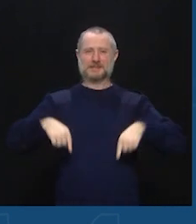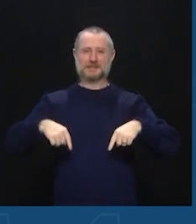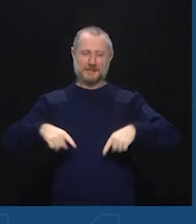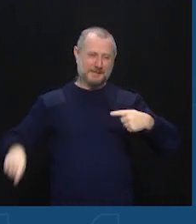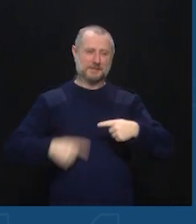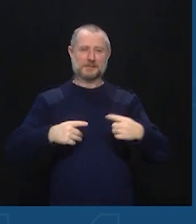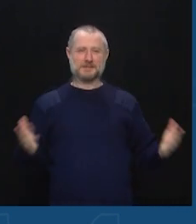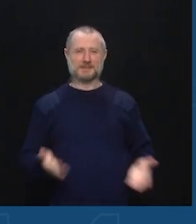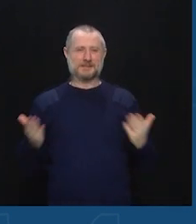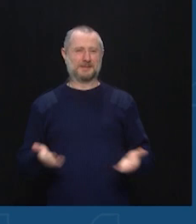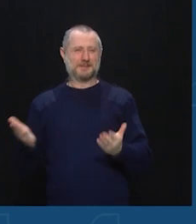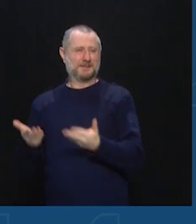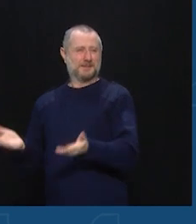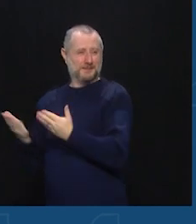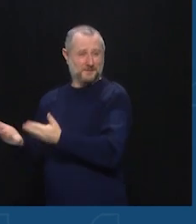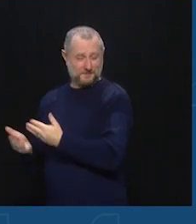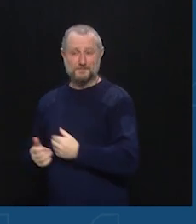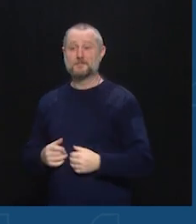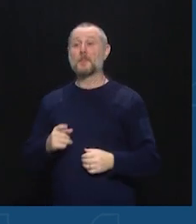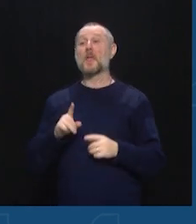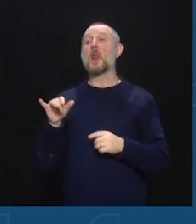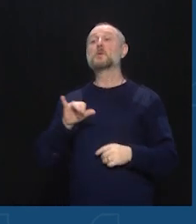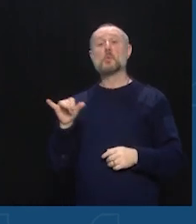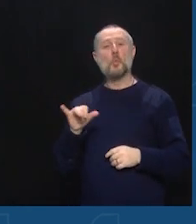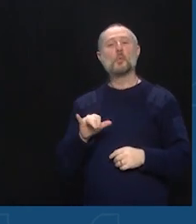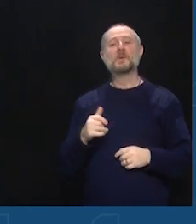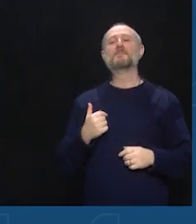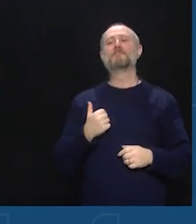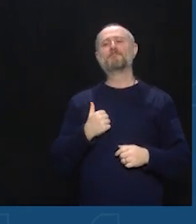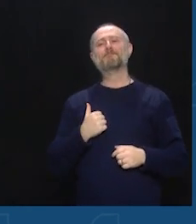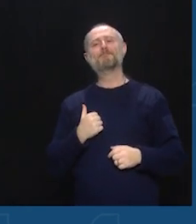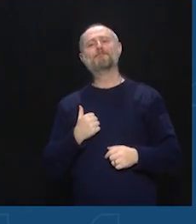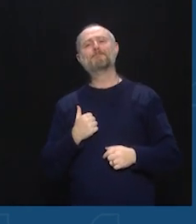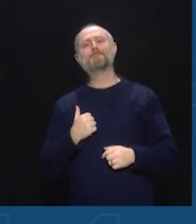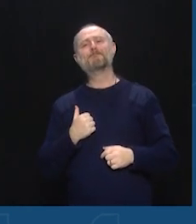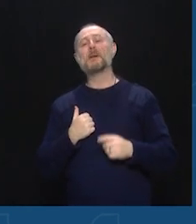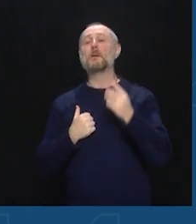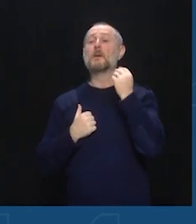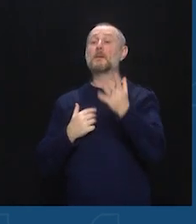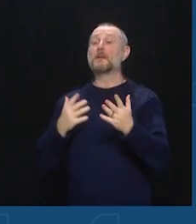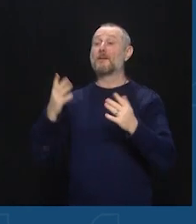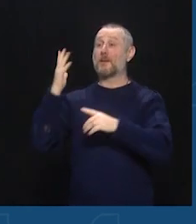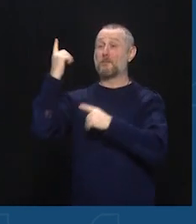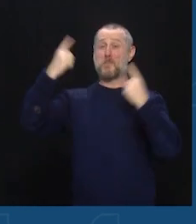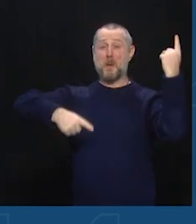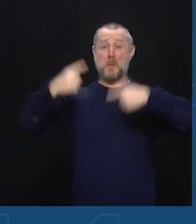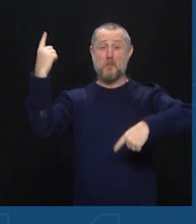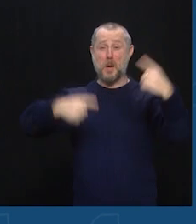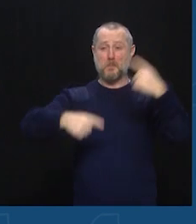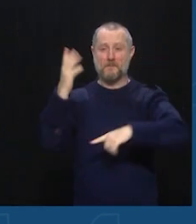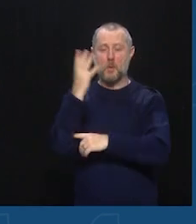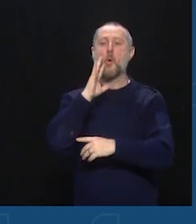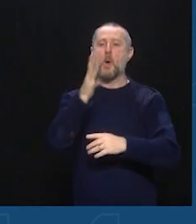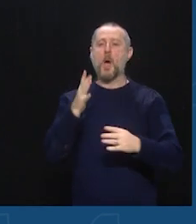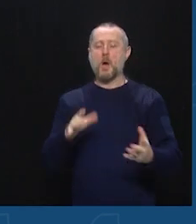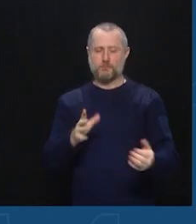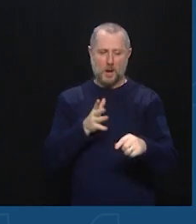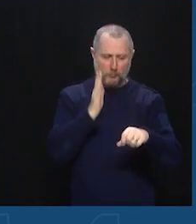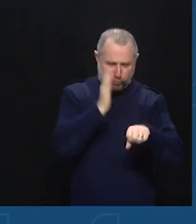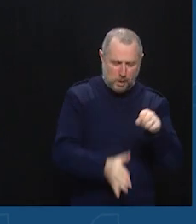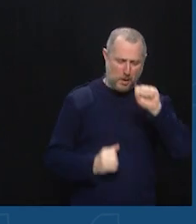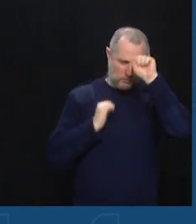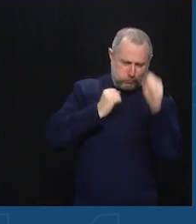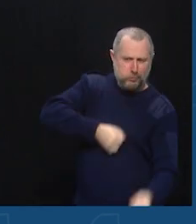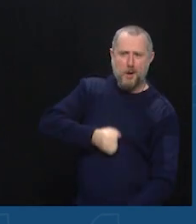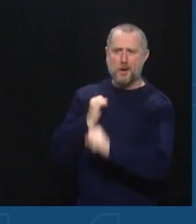restoration. In addition, we have dozens of cut and toss crews that will be deploying, that have deployed, that will continue